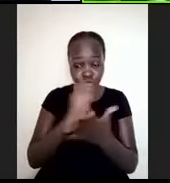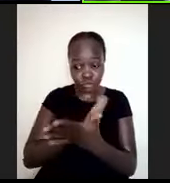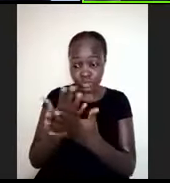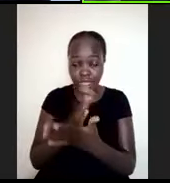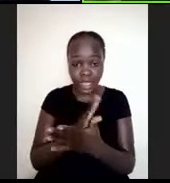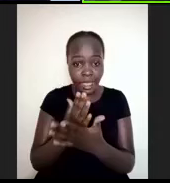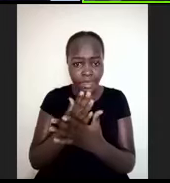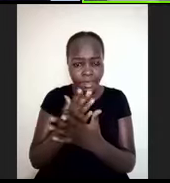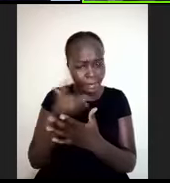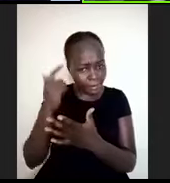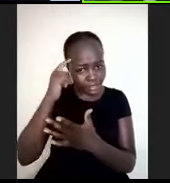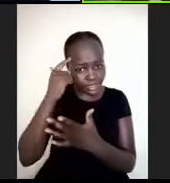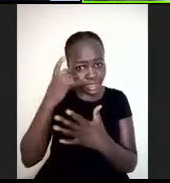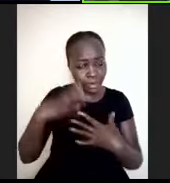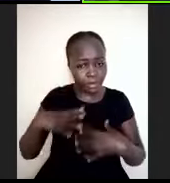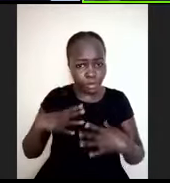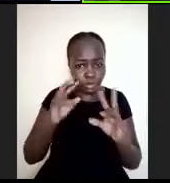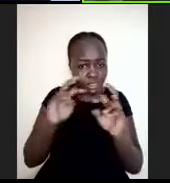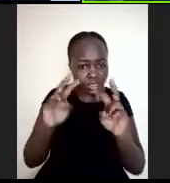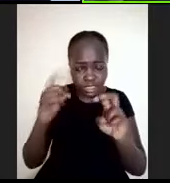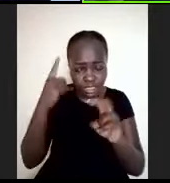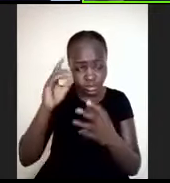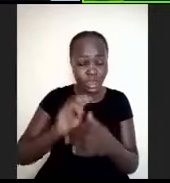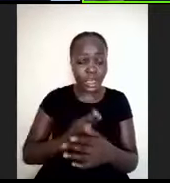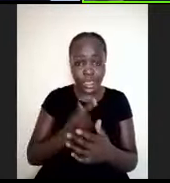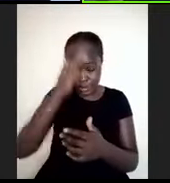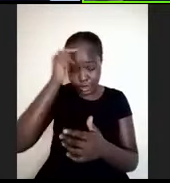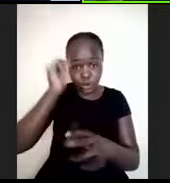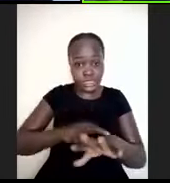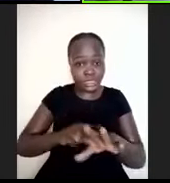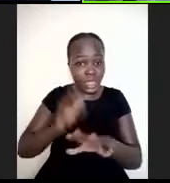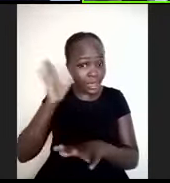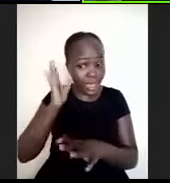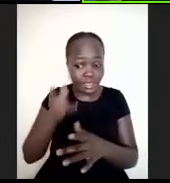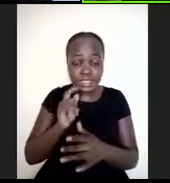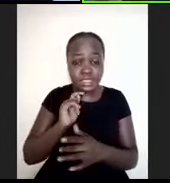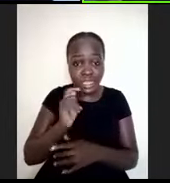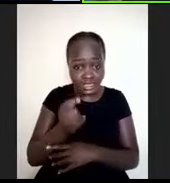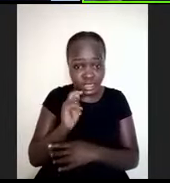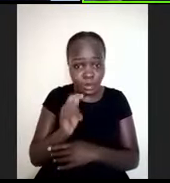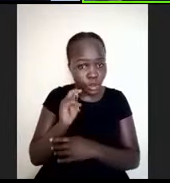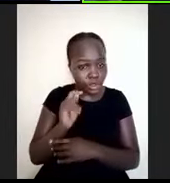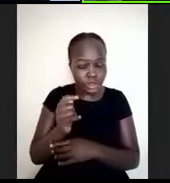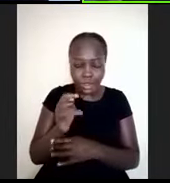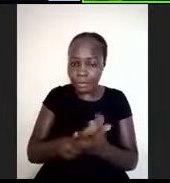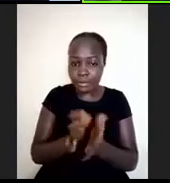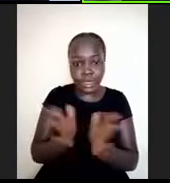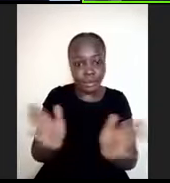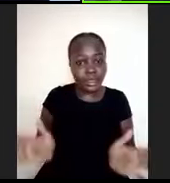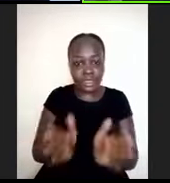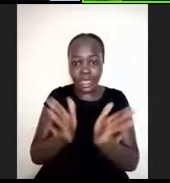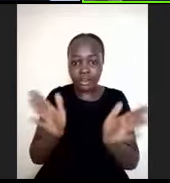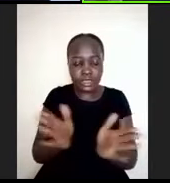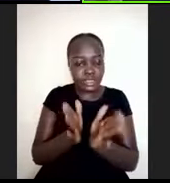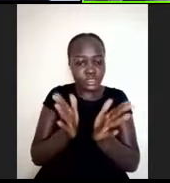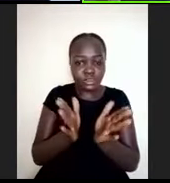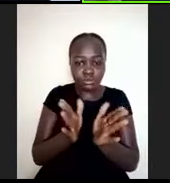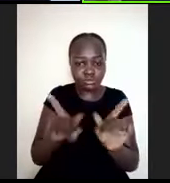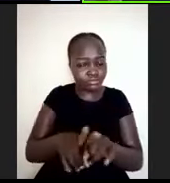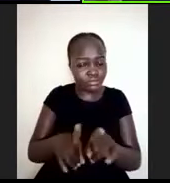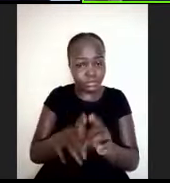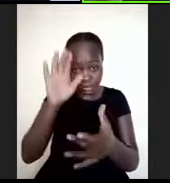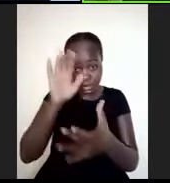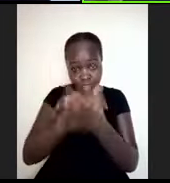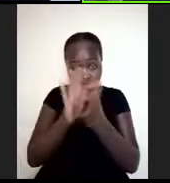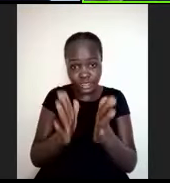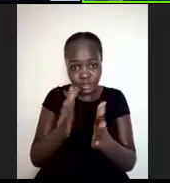were looking for us because when they heard about this testimony, they were getting encouraged, especially believers. You know, sometimes you can hit a